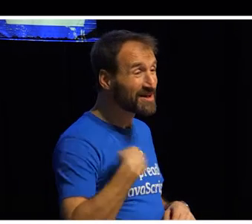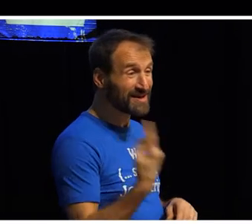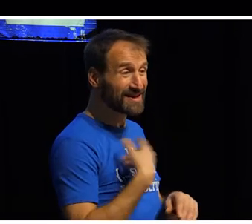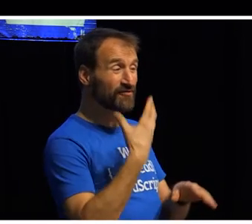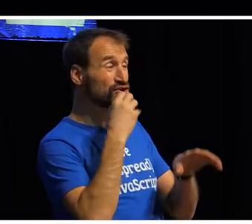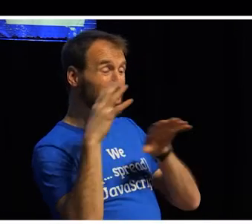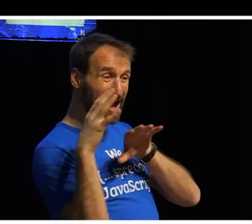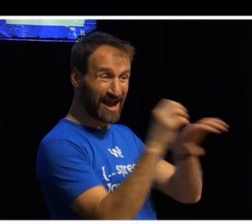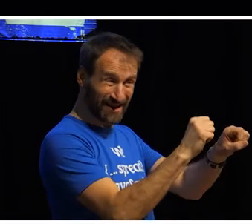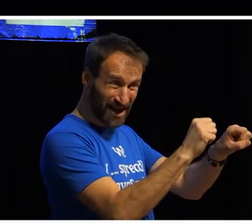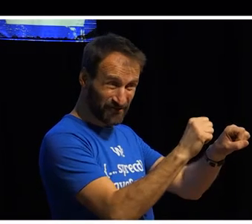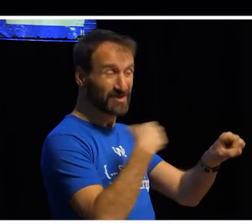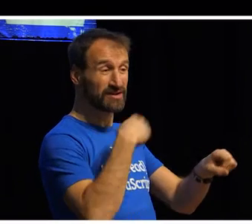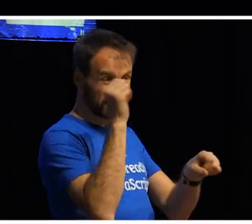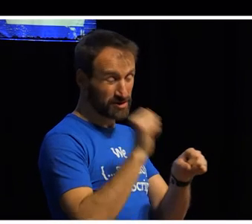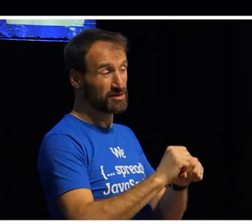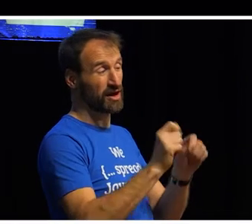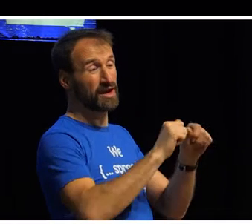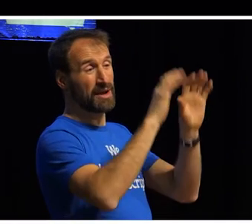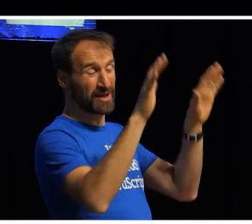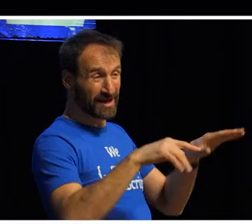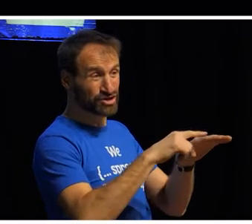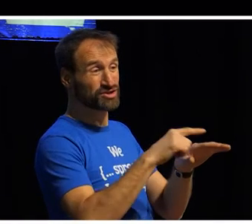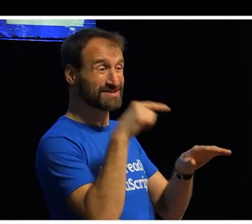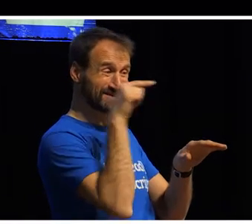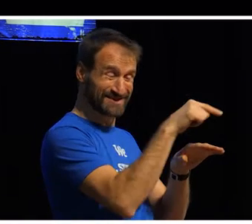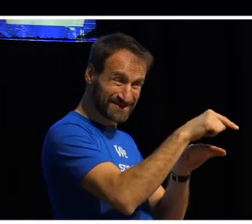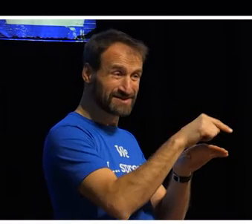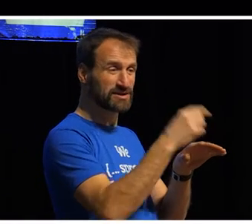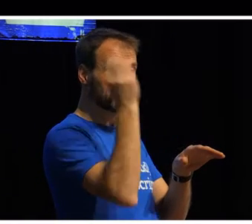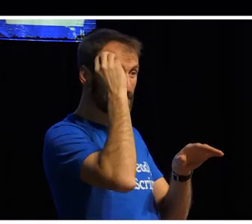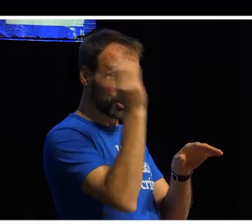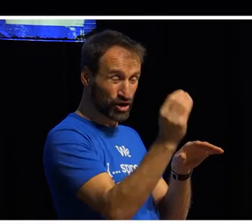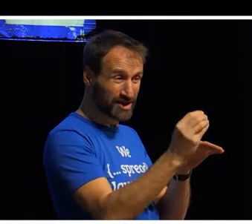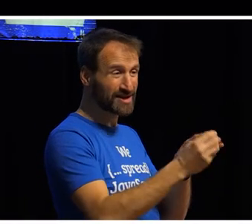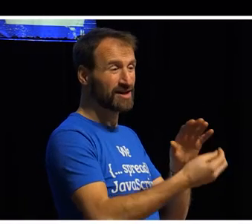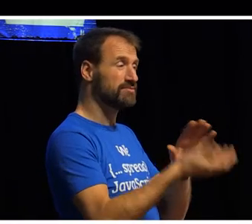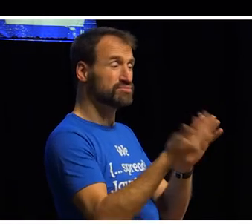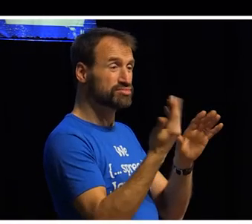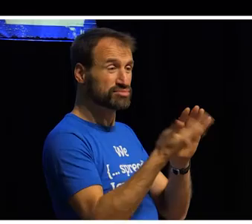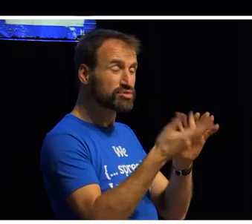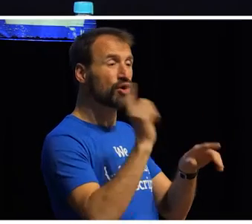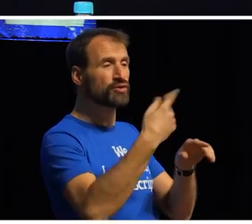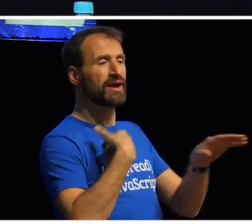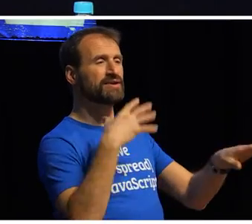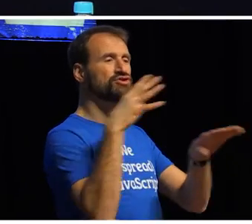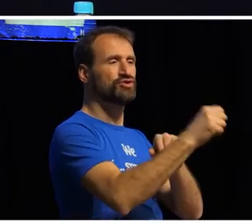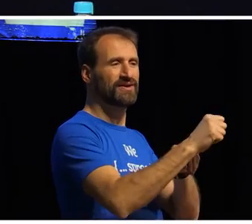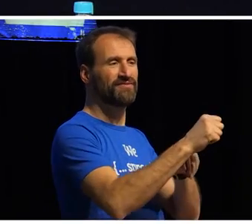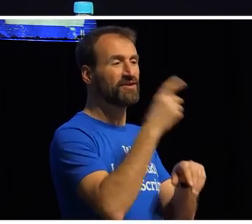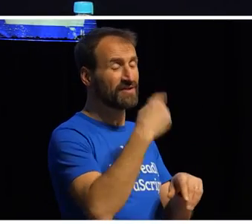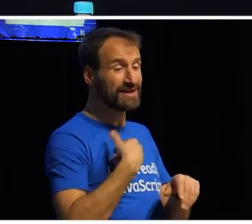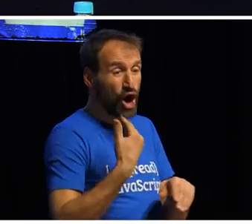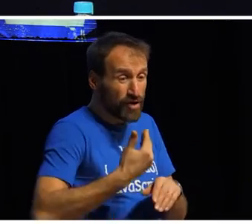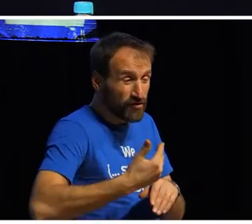make the application allocate such memory and then get access to that this is a remote memory exposure and if I do this enough times I